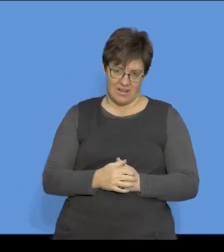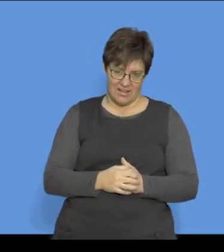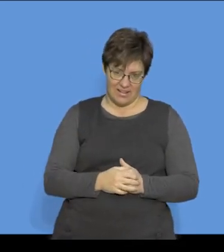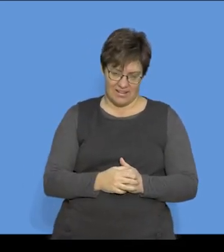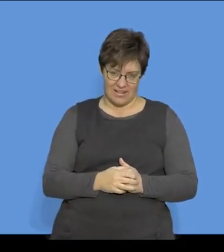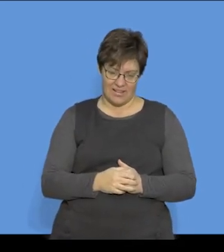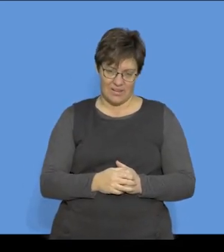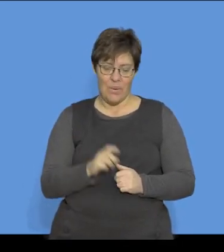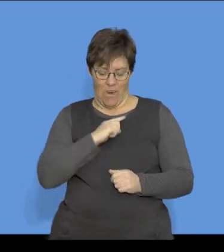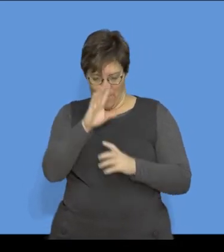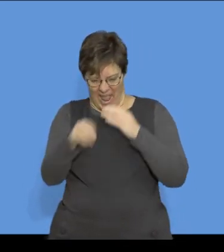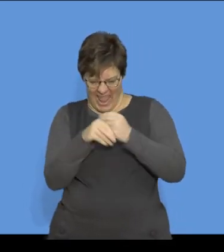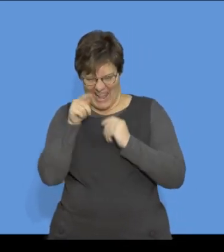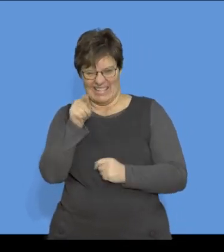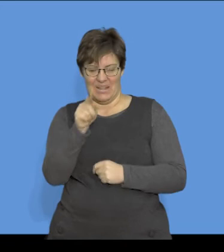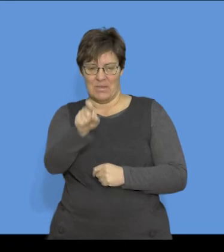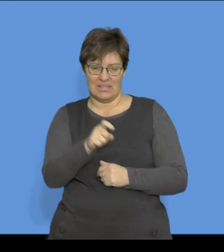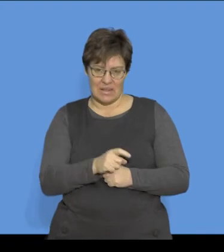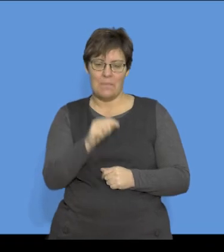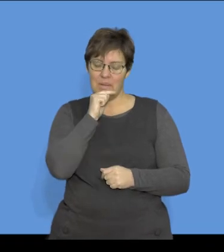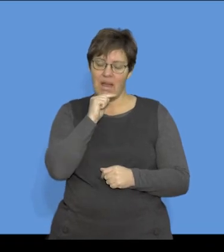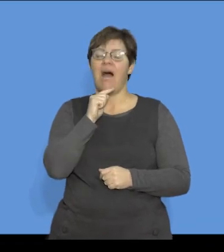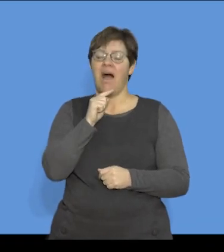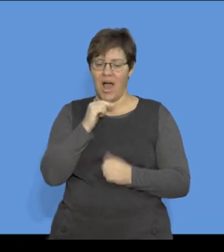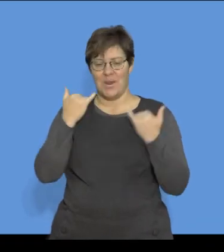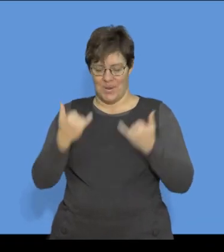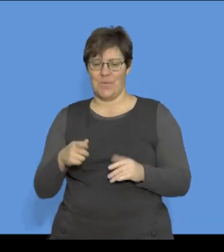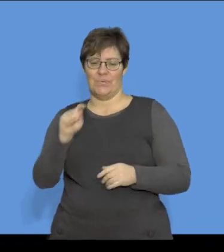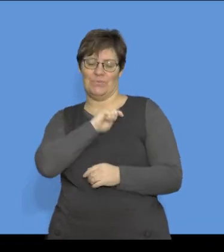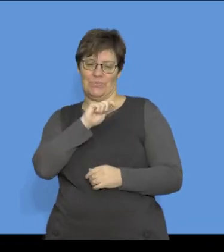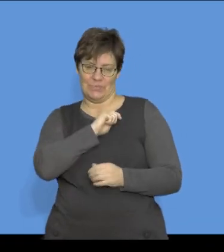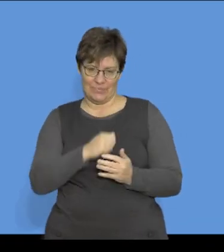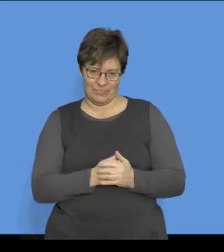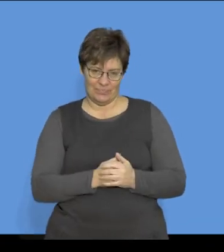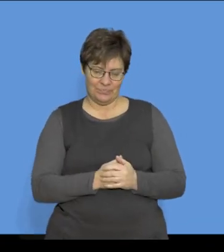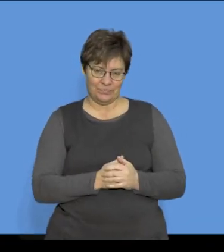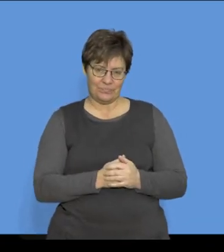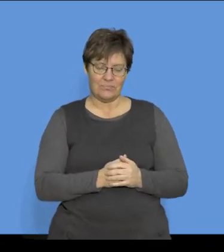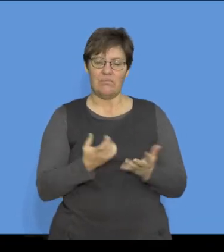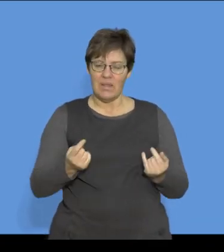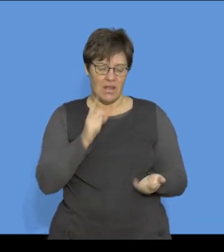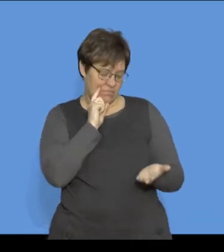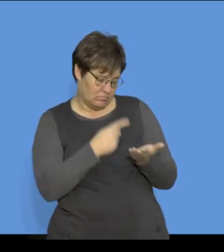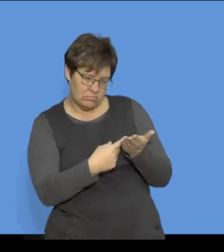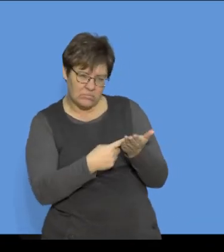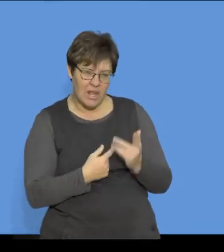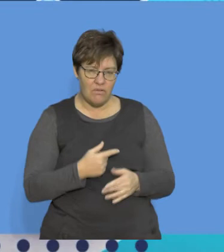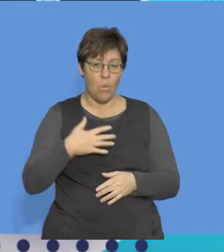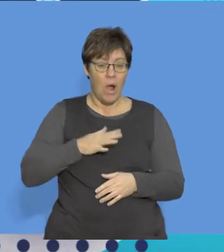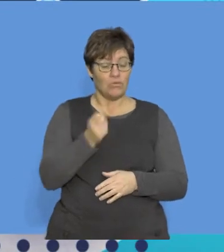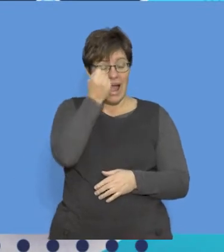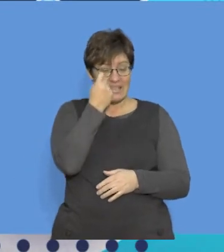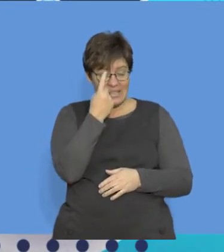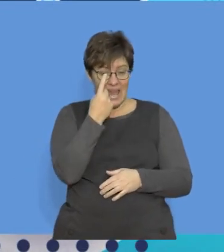we then mean about this inductive reasoning. Guys, I promise you, if you want to really understand your geometry, you need